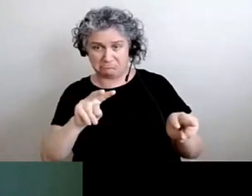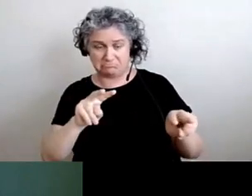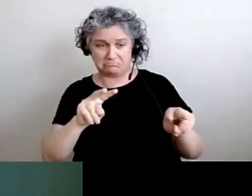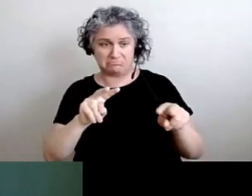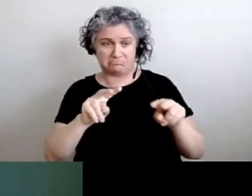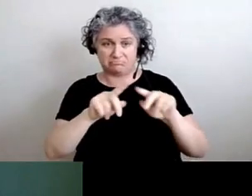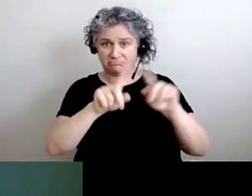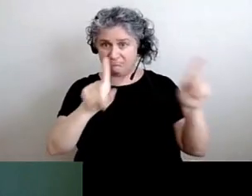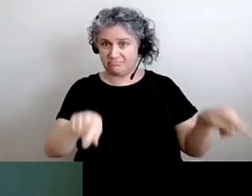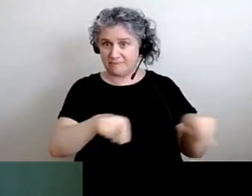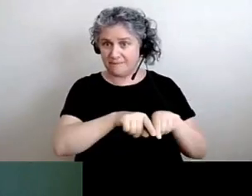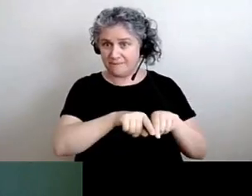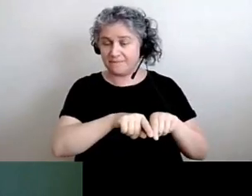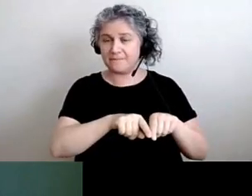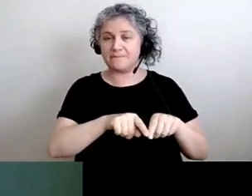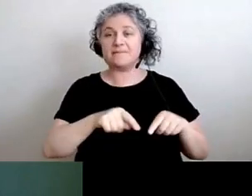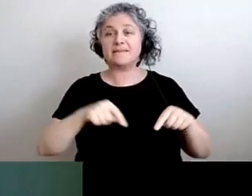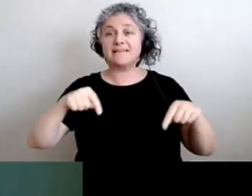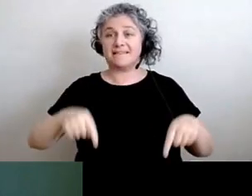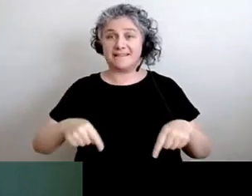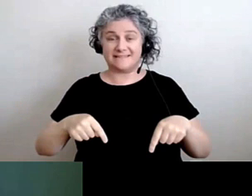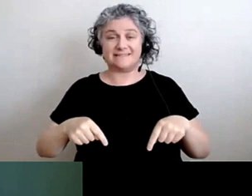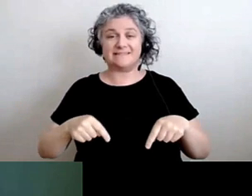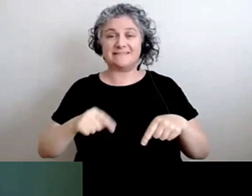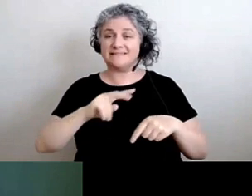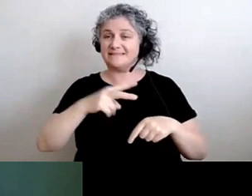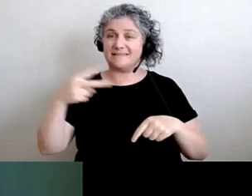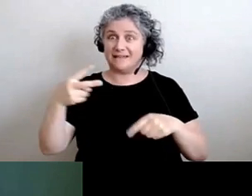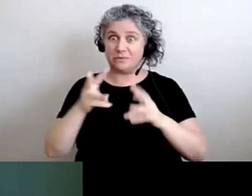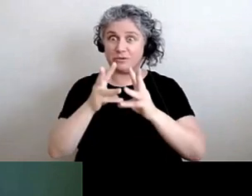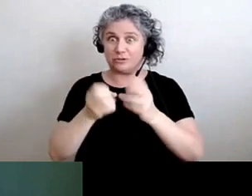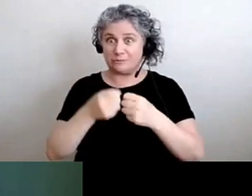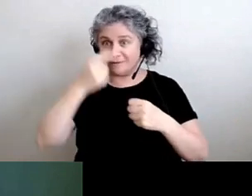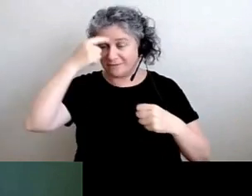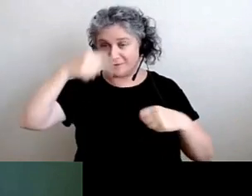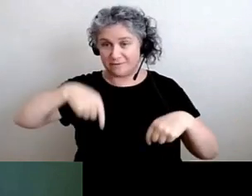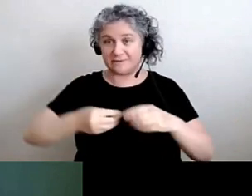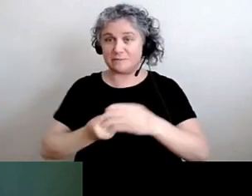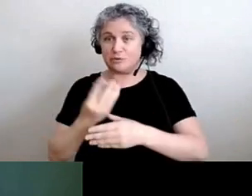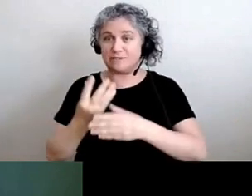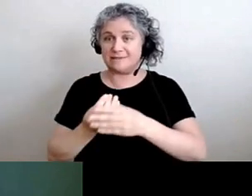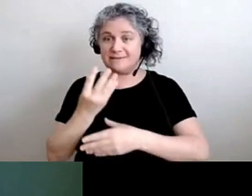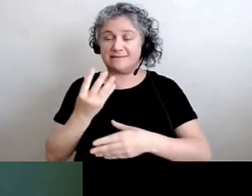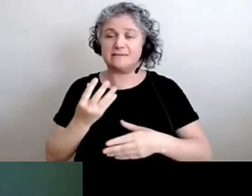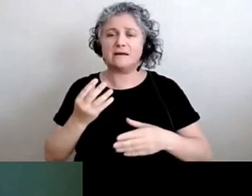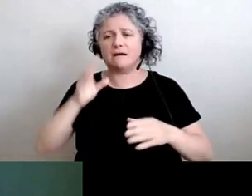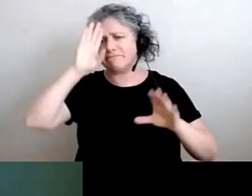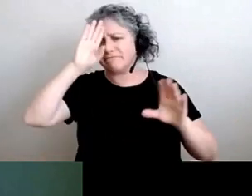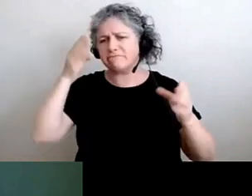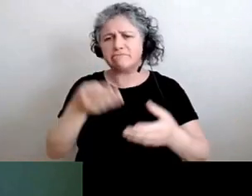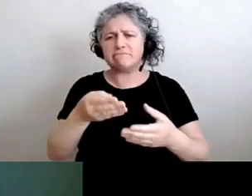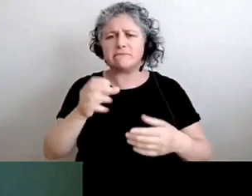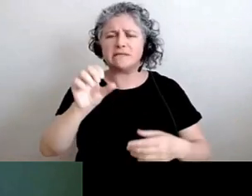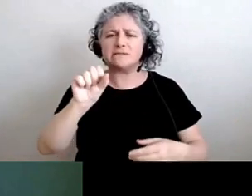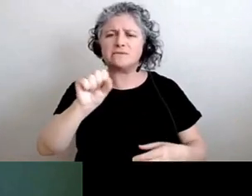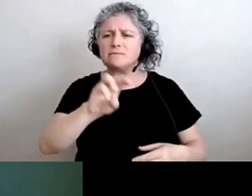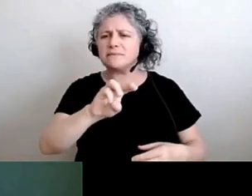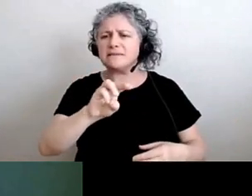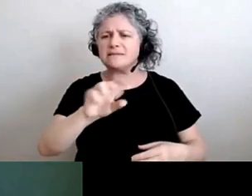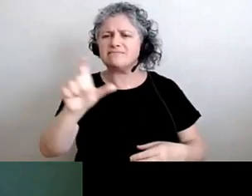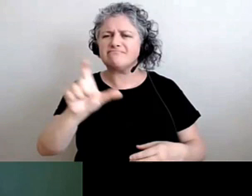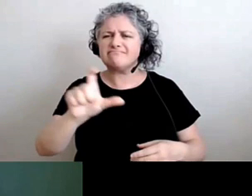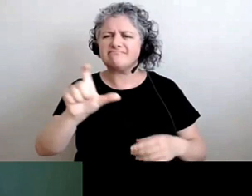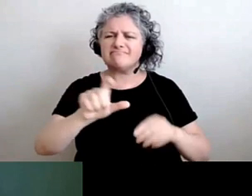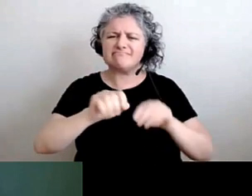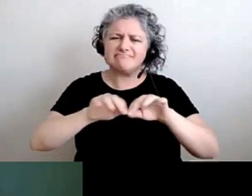second session for the spring. And this session is actually about social media. It's one of the topics we really contemplated about. We're